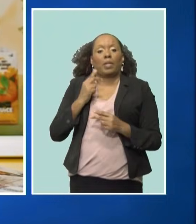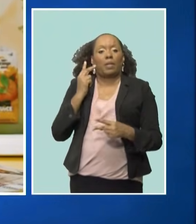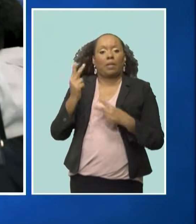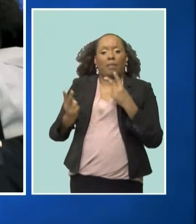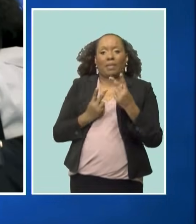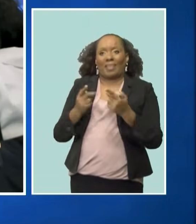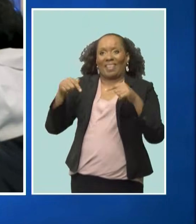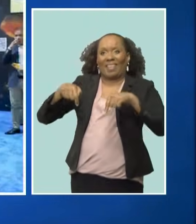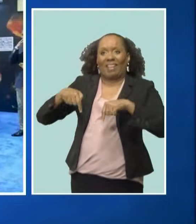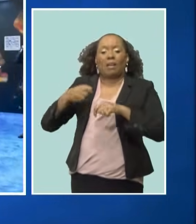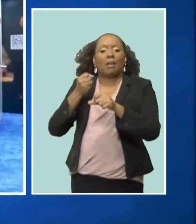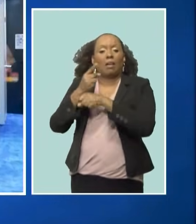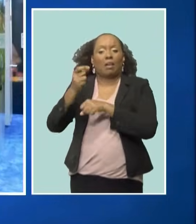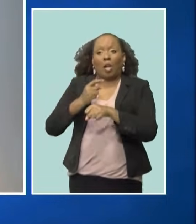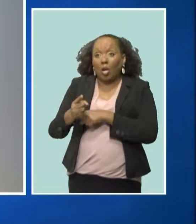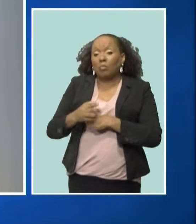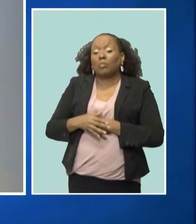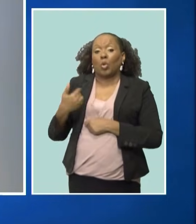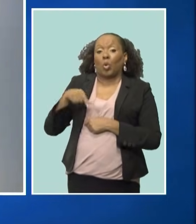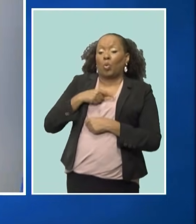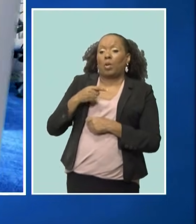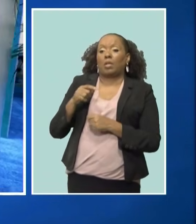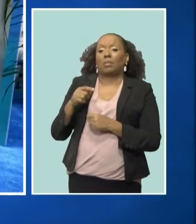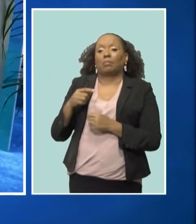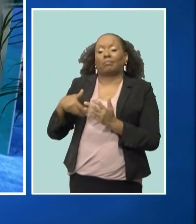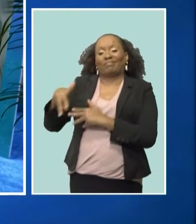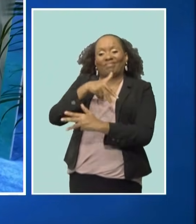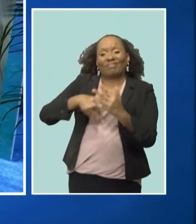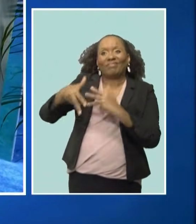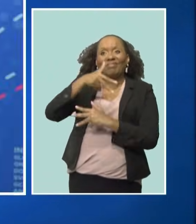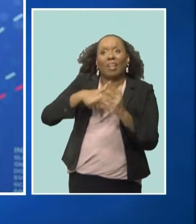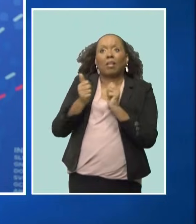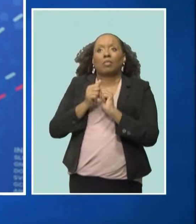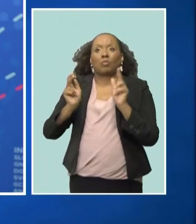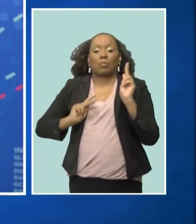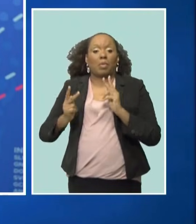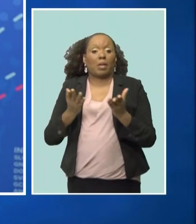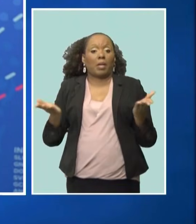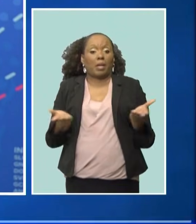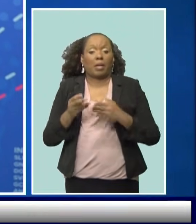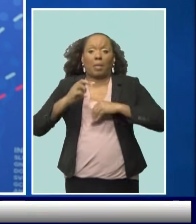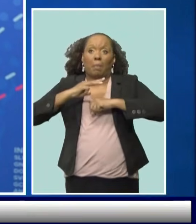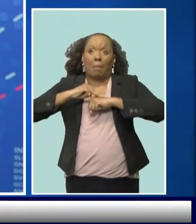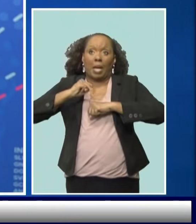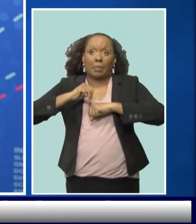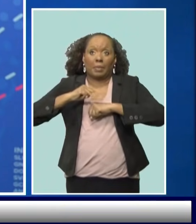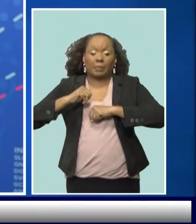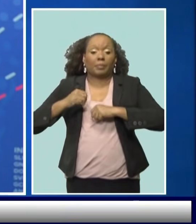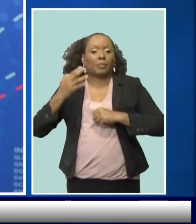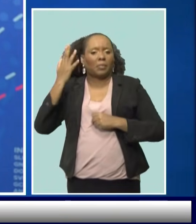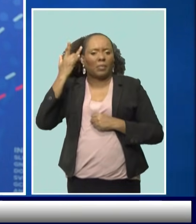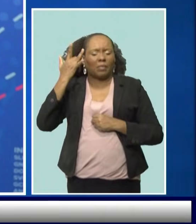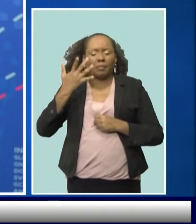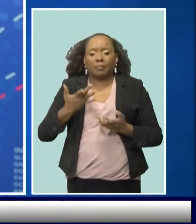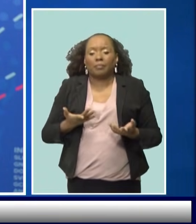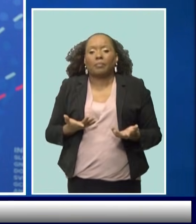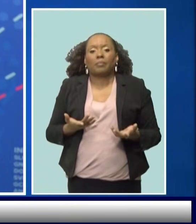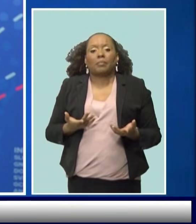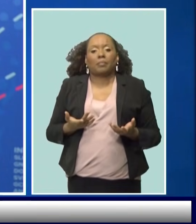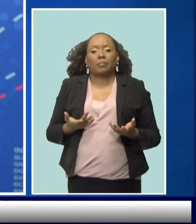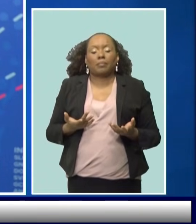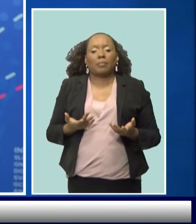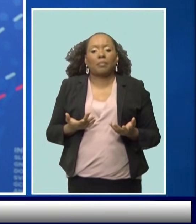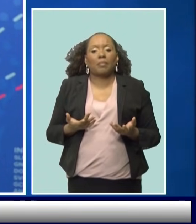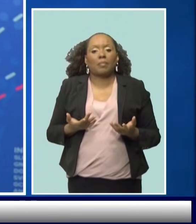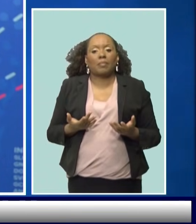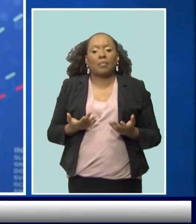an opportunity for us to interact with all of our cruise partners here in Miami. And the reason for that is that we set out obviously